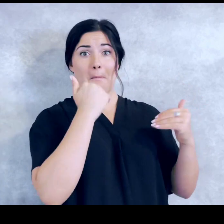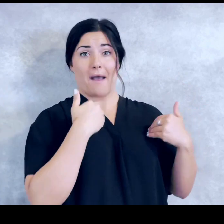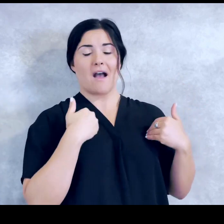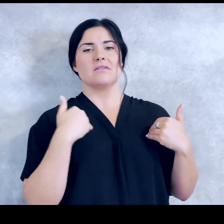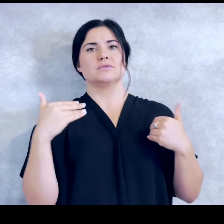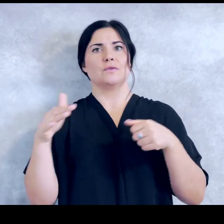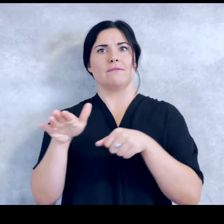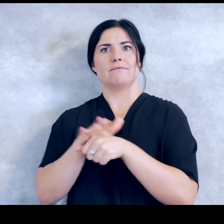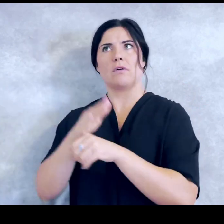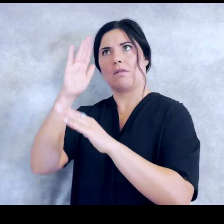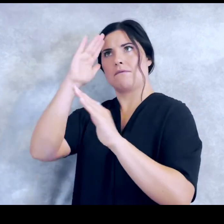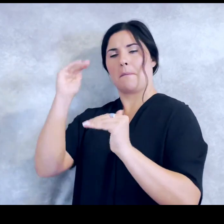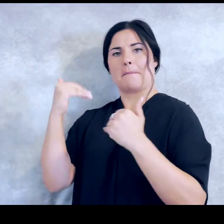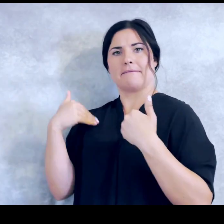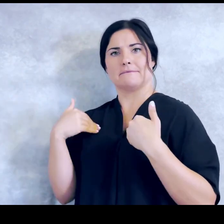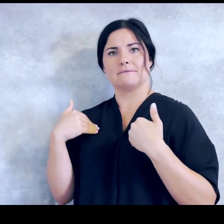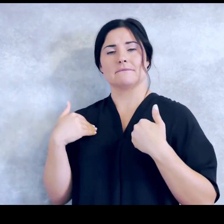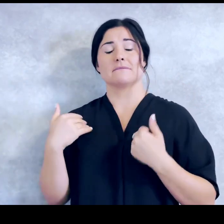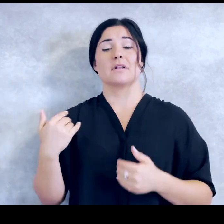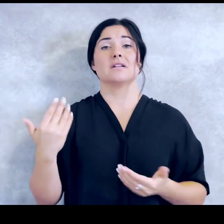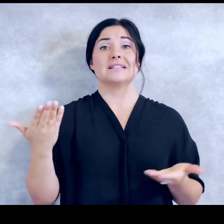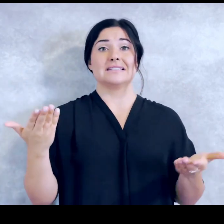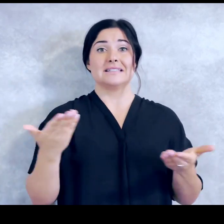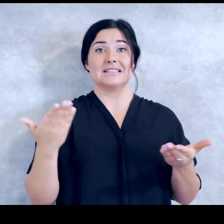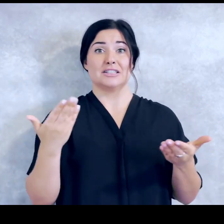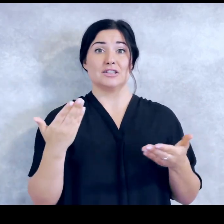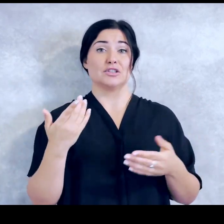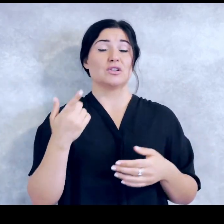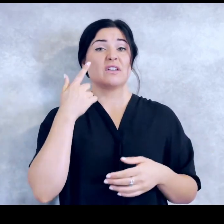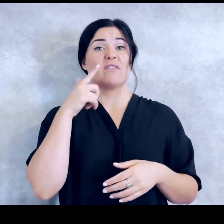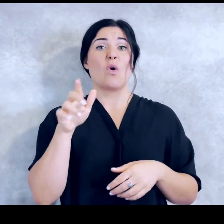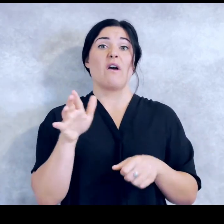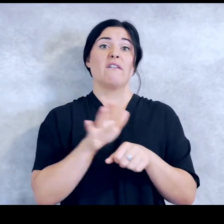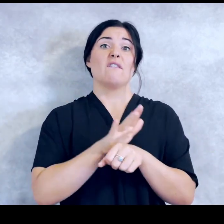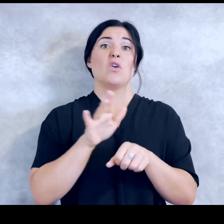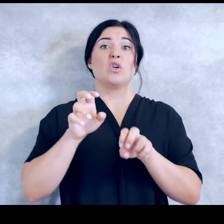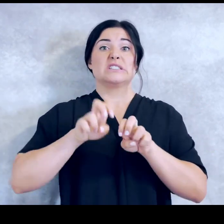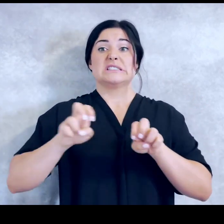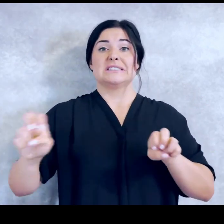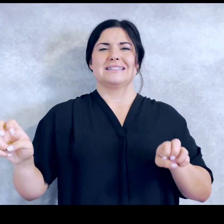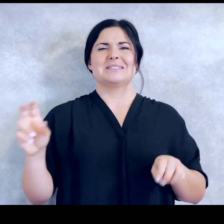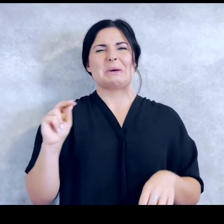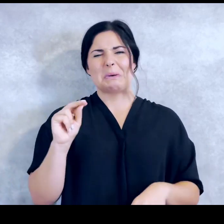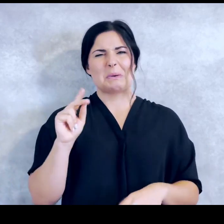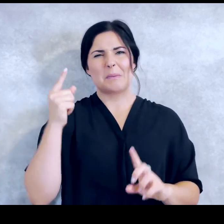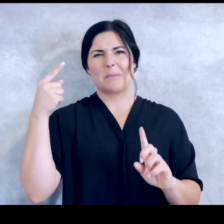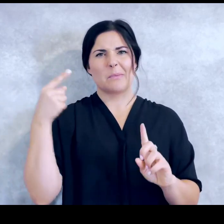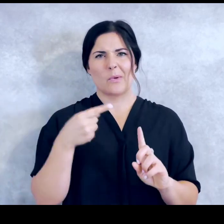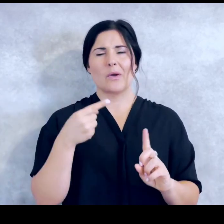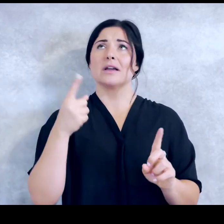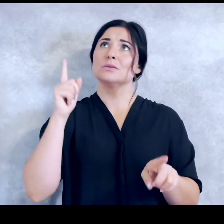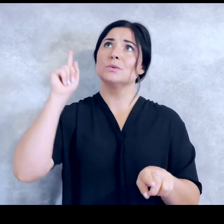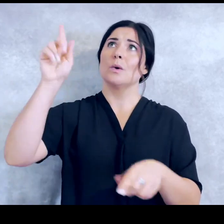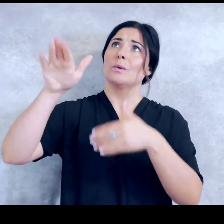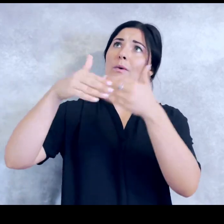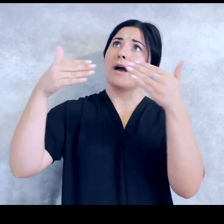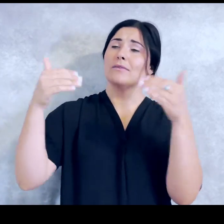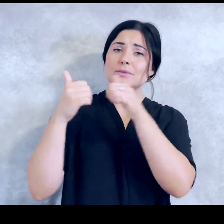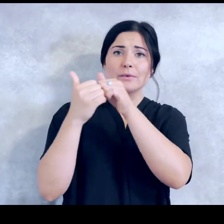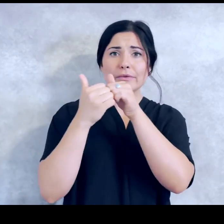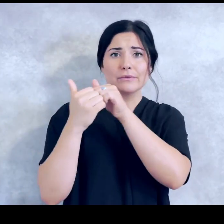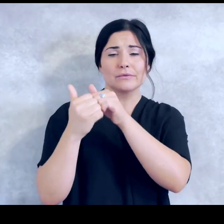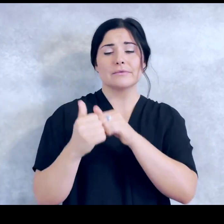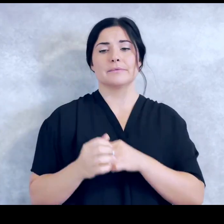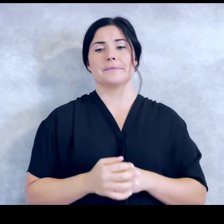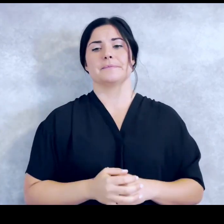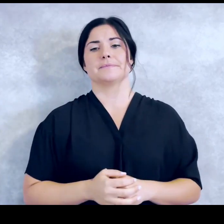hope to full of hope. We don't exist just to fill the seat next to you. We exist so that we can take people to heaven with you.